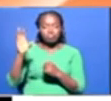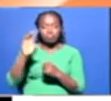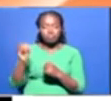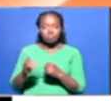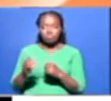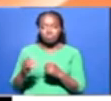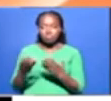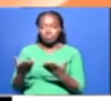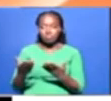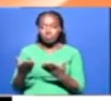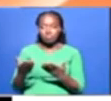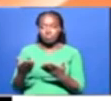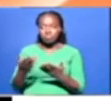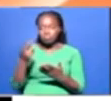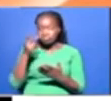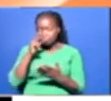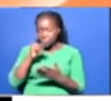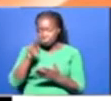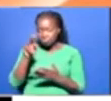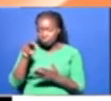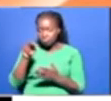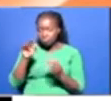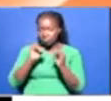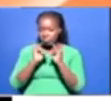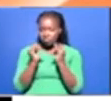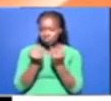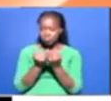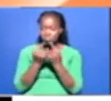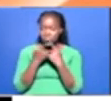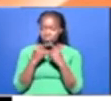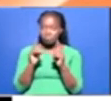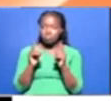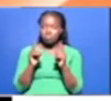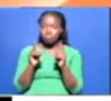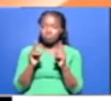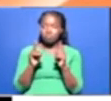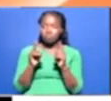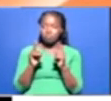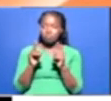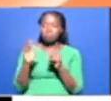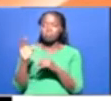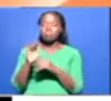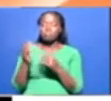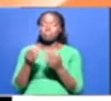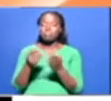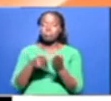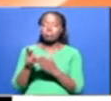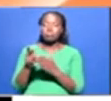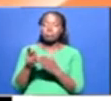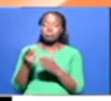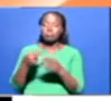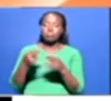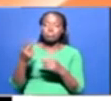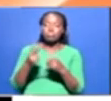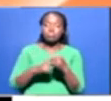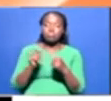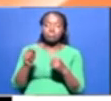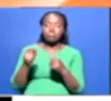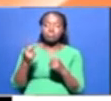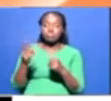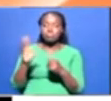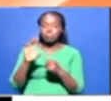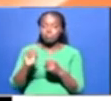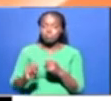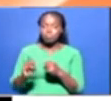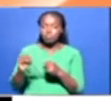Turkish Statistical Institute has announced. Turkey's consumer prices rose 7.25%